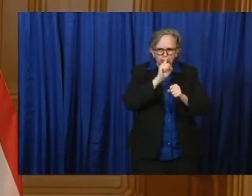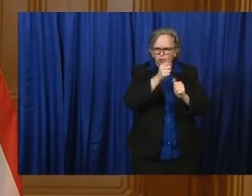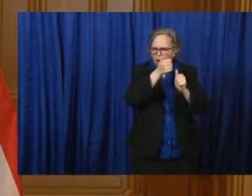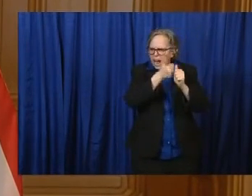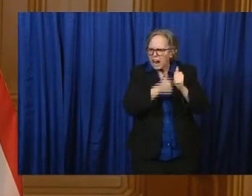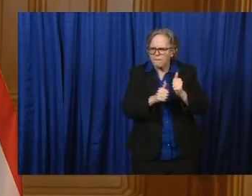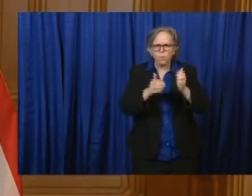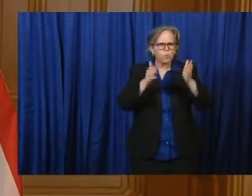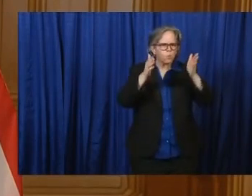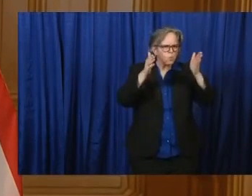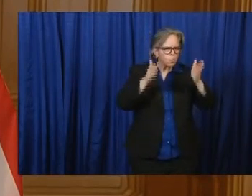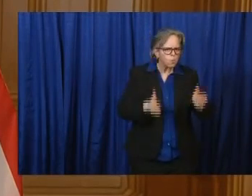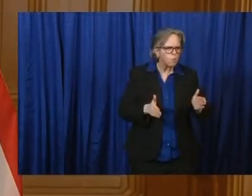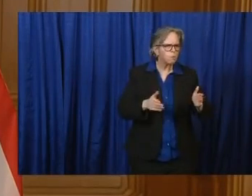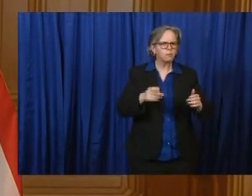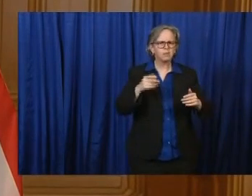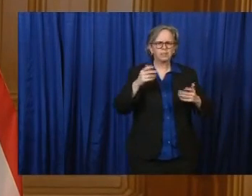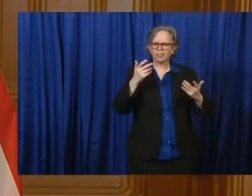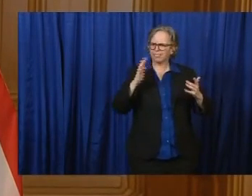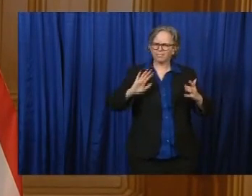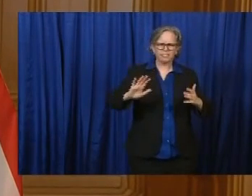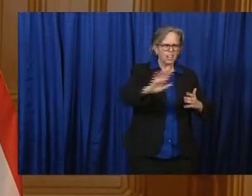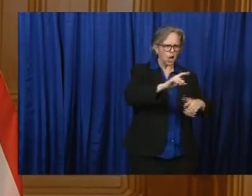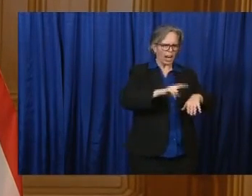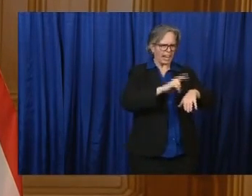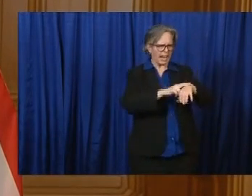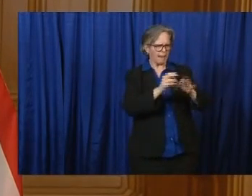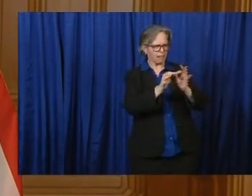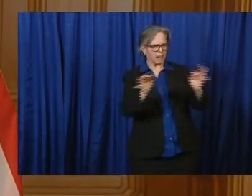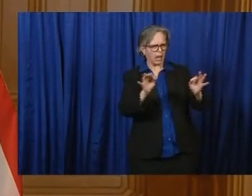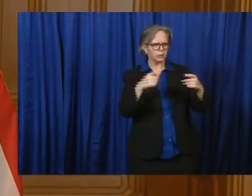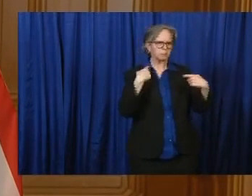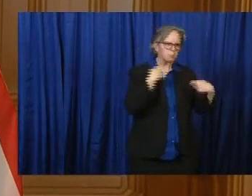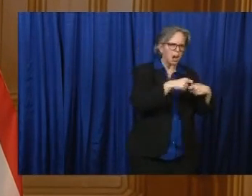So currently, when you go to coronavirus at